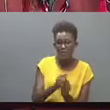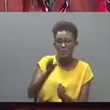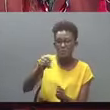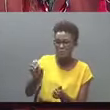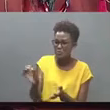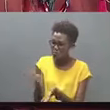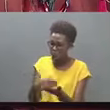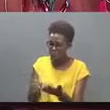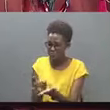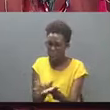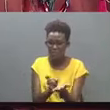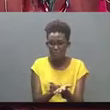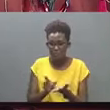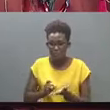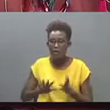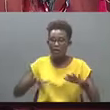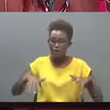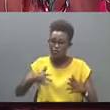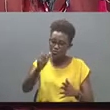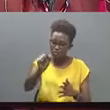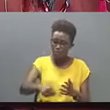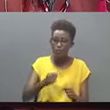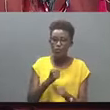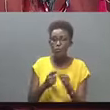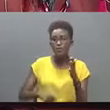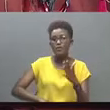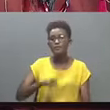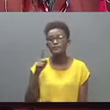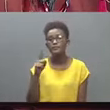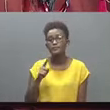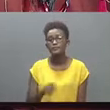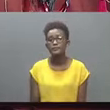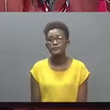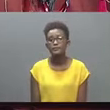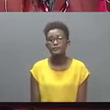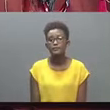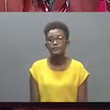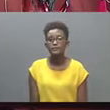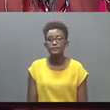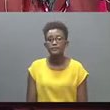kandi twateguye kugira ngo dukwite hasi imbaraga zo z'umwijima ziba zitegetse aho hantu.